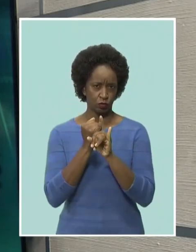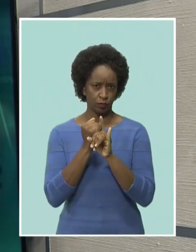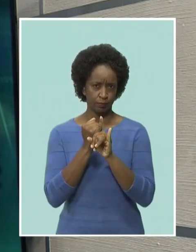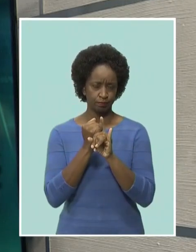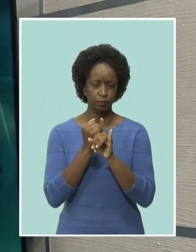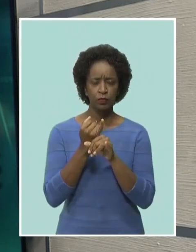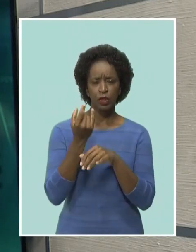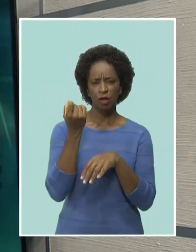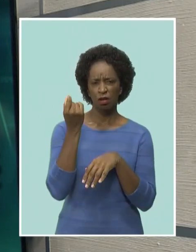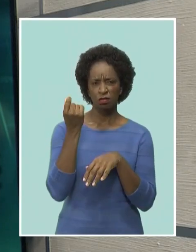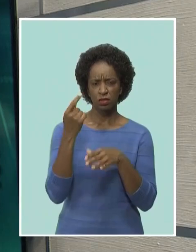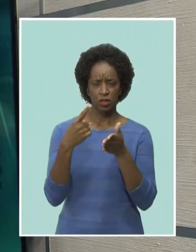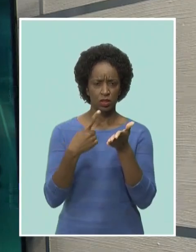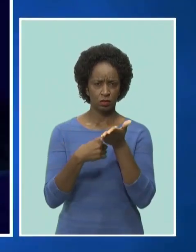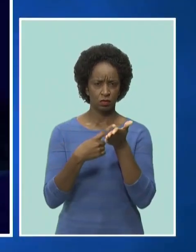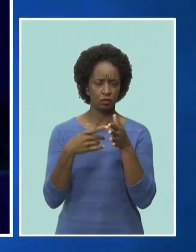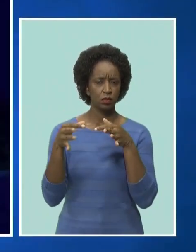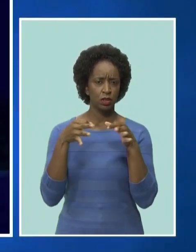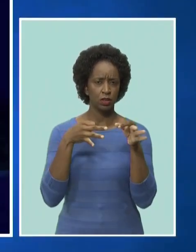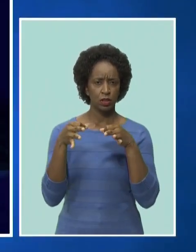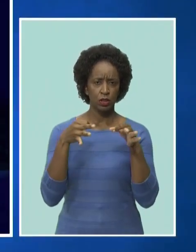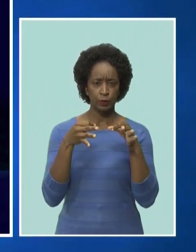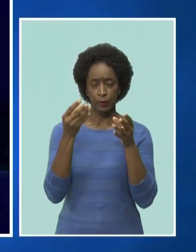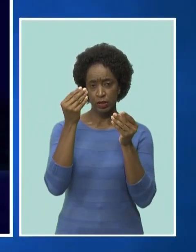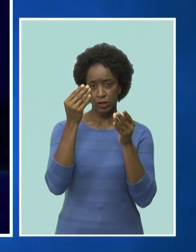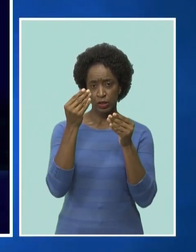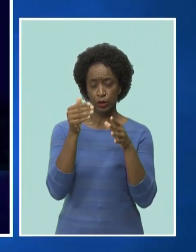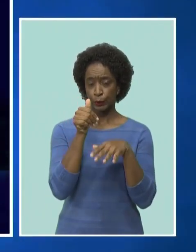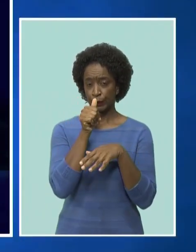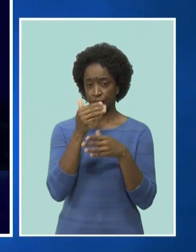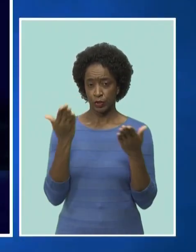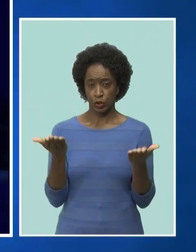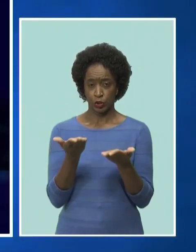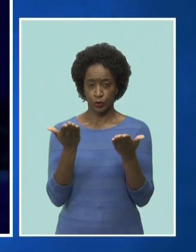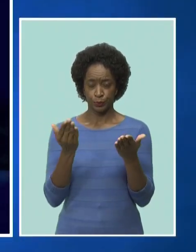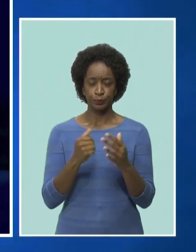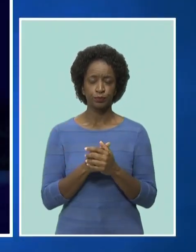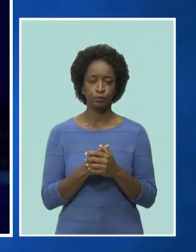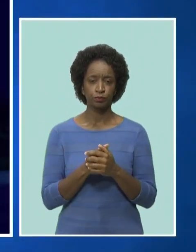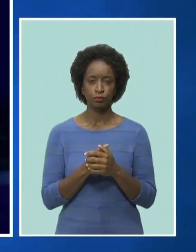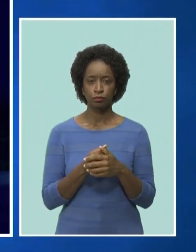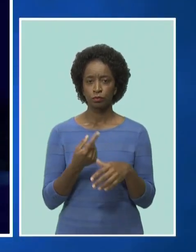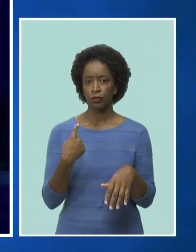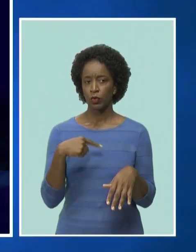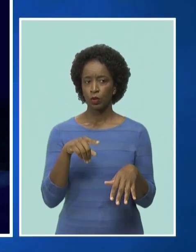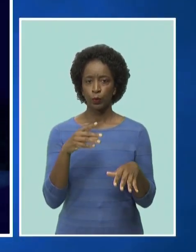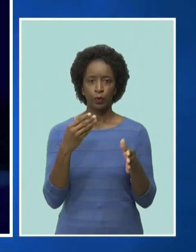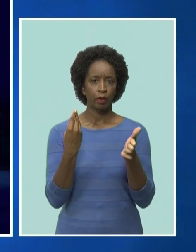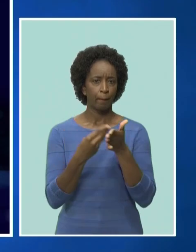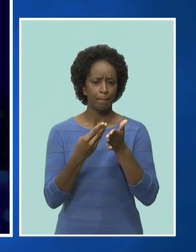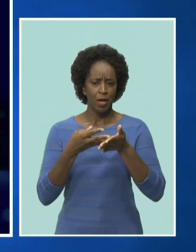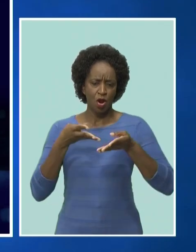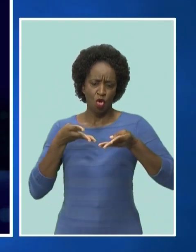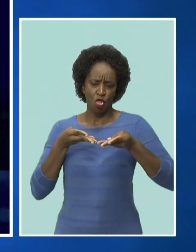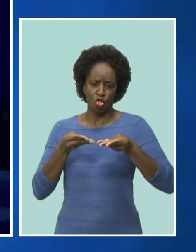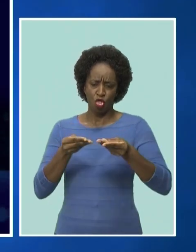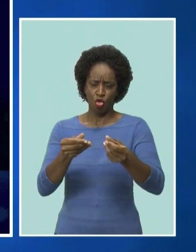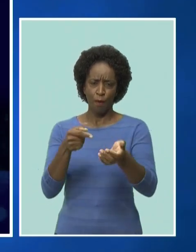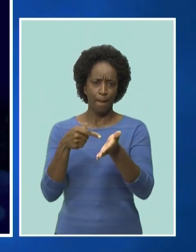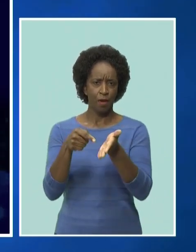in Barbados. We spend millions of dollars in physical defense, defending our shores, defending our